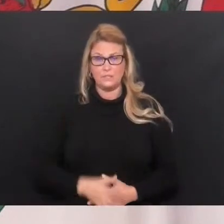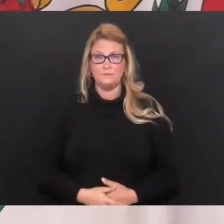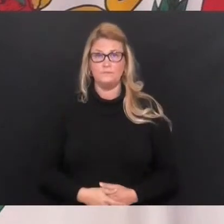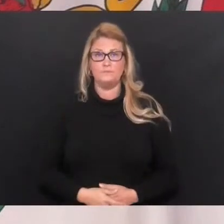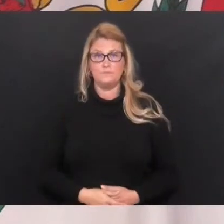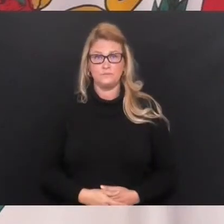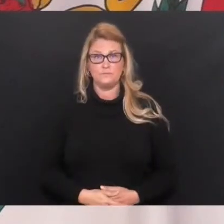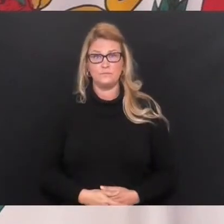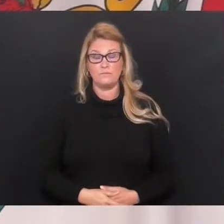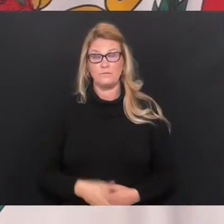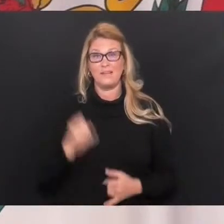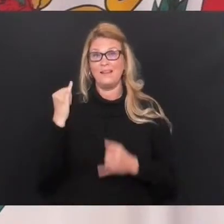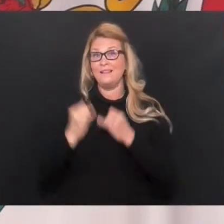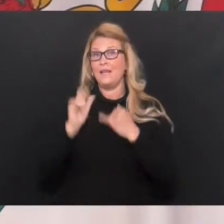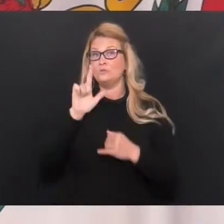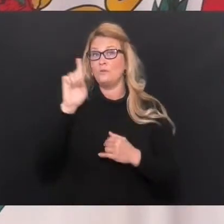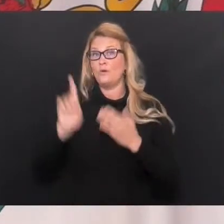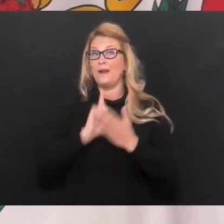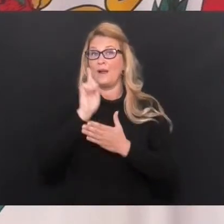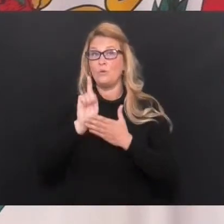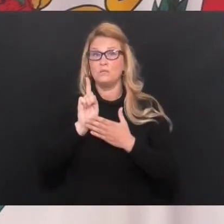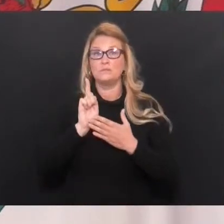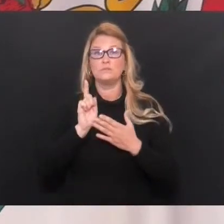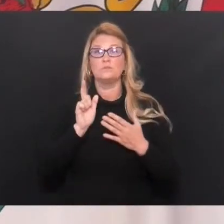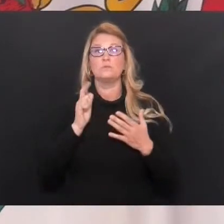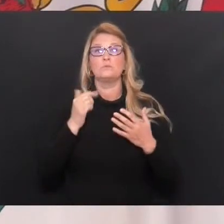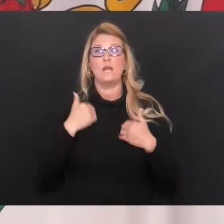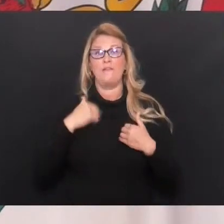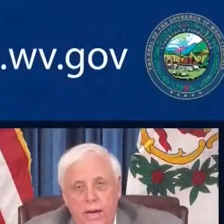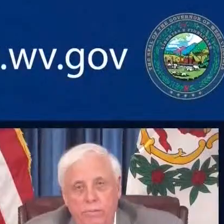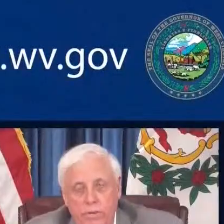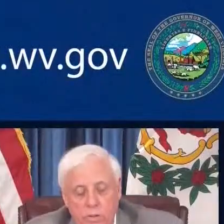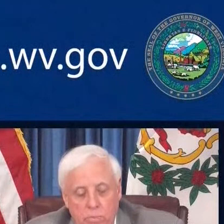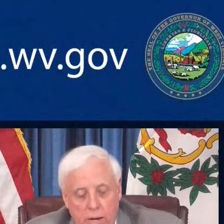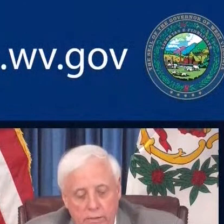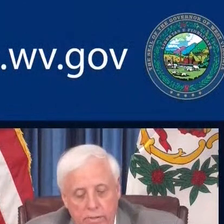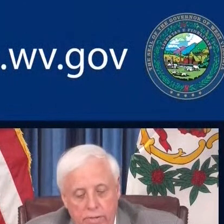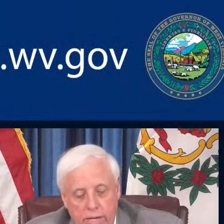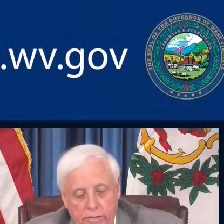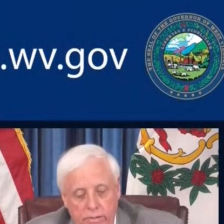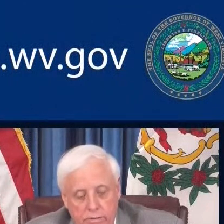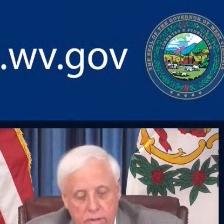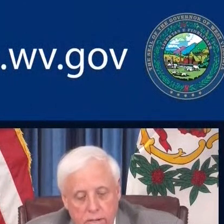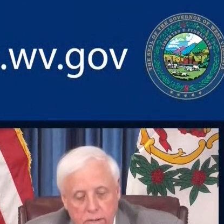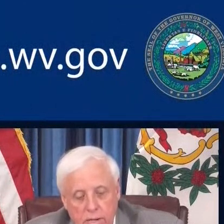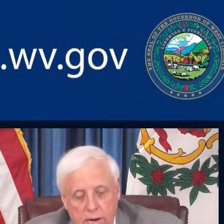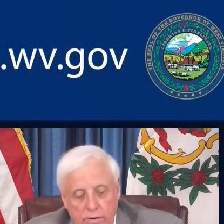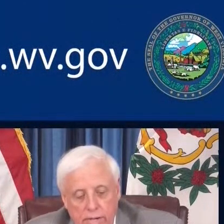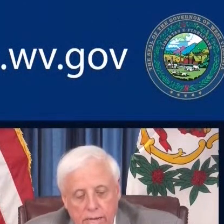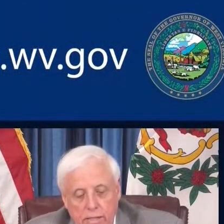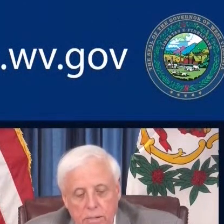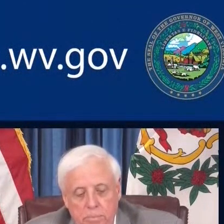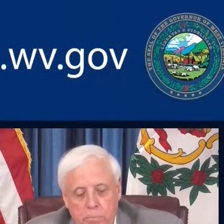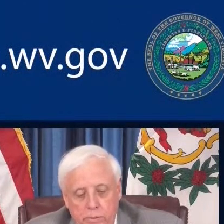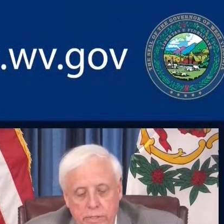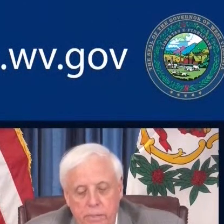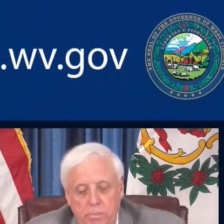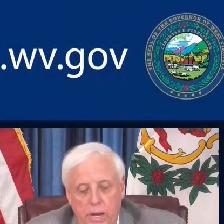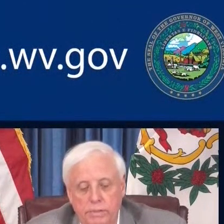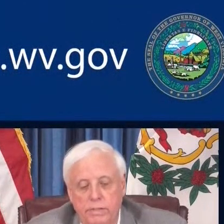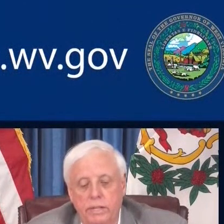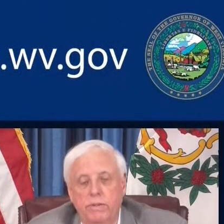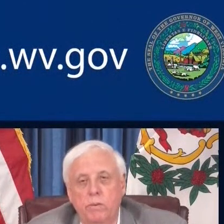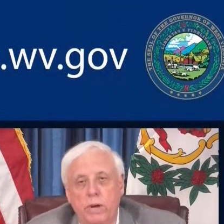In the last 24 hours, we've had 475 new positive cases. Our daily